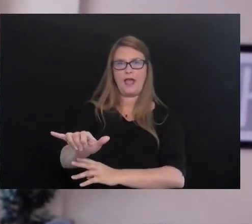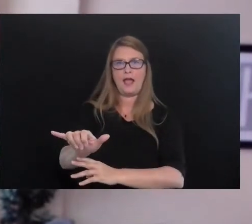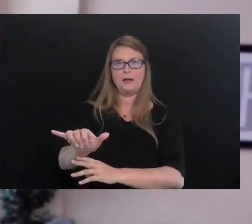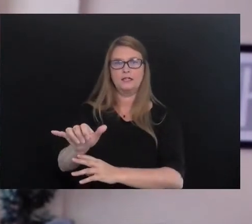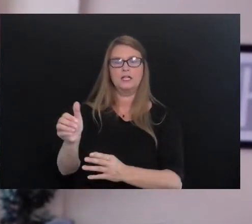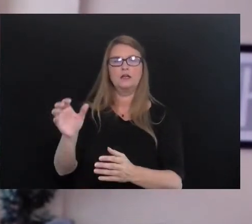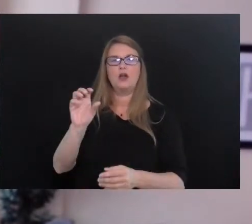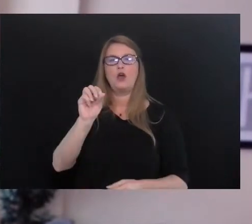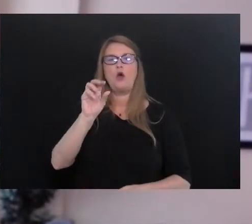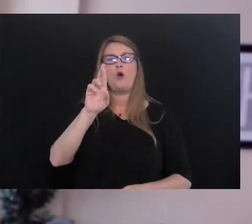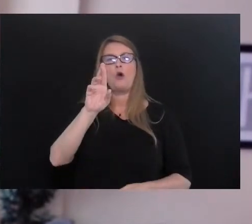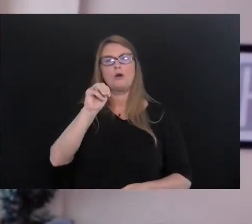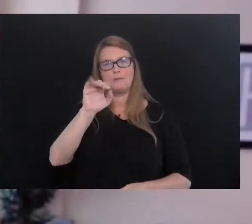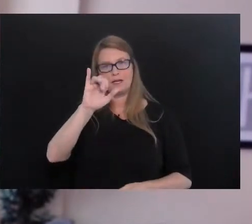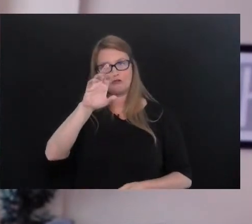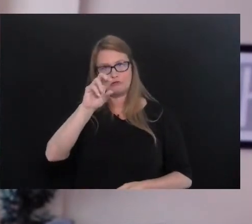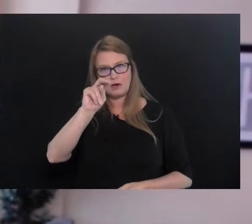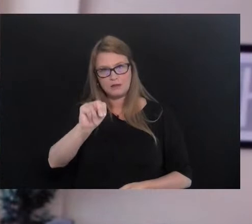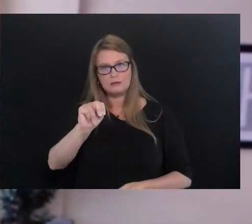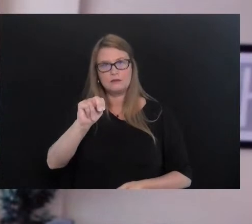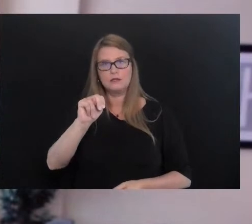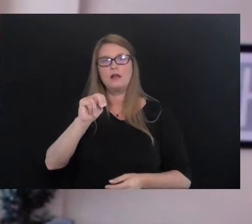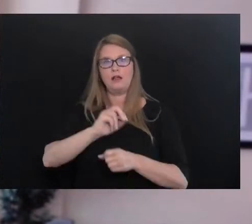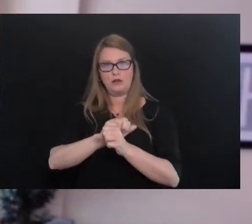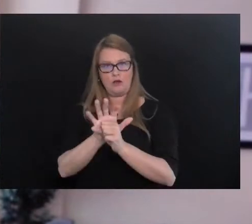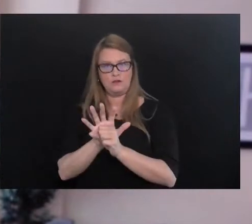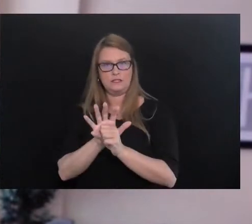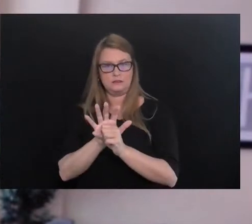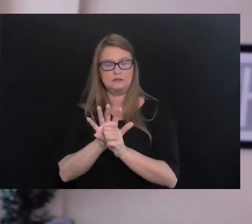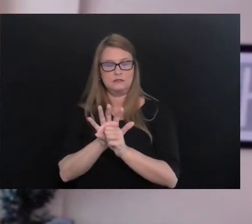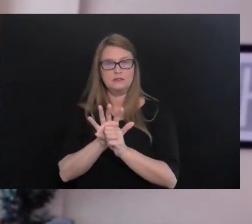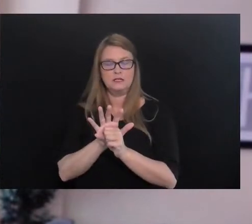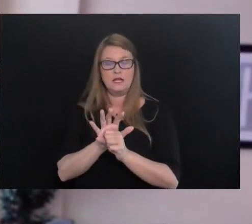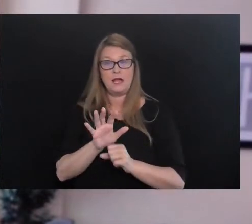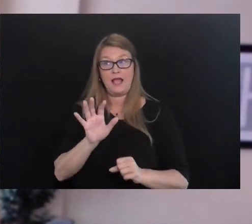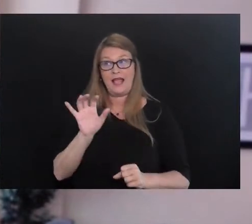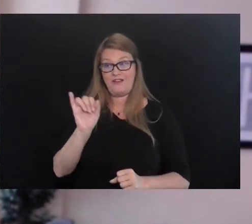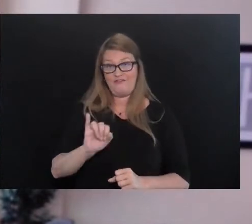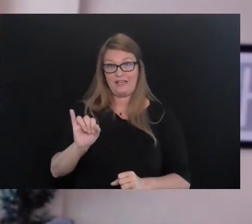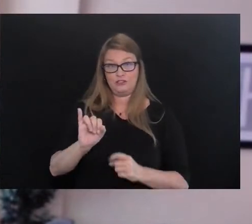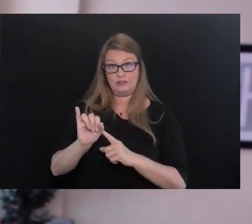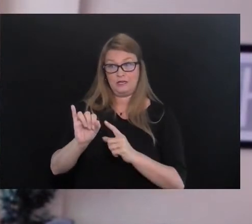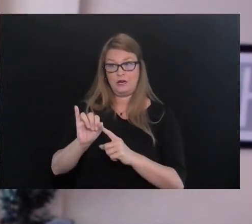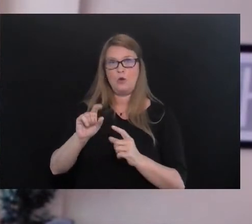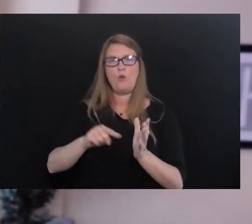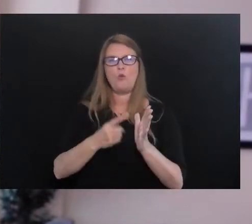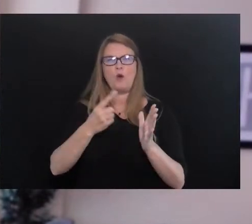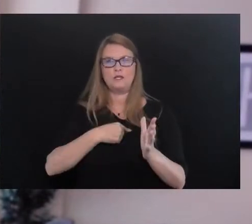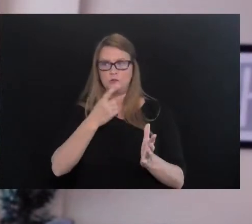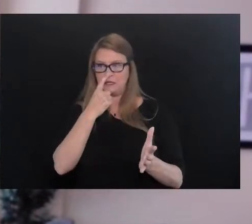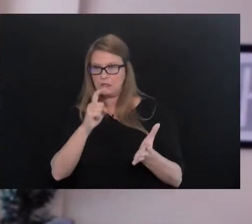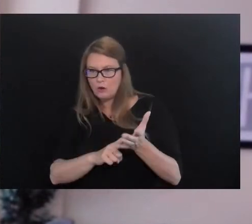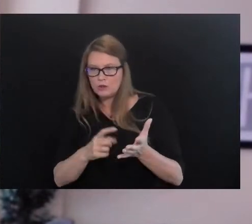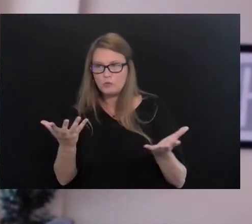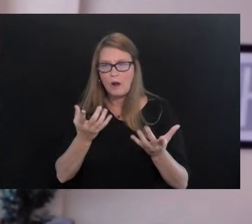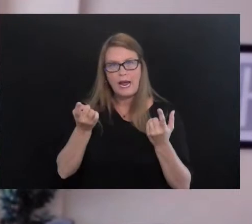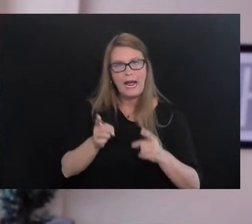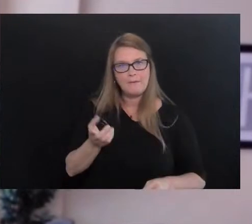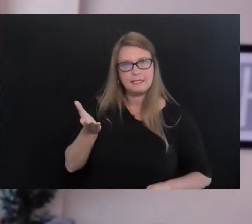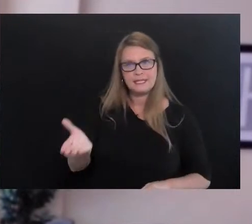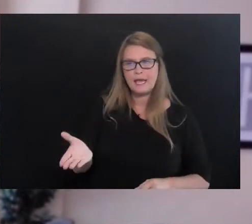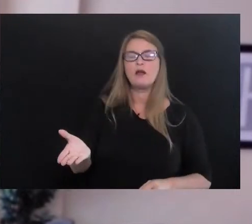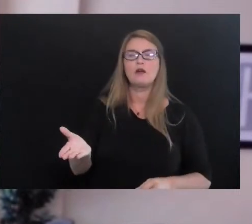the Omicron variant to cause infection. And as those studies come out, we will have a